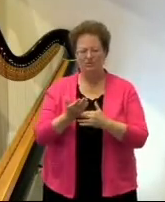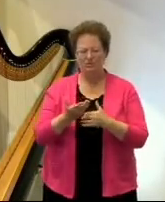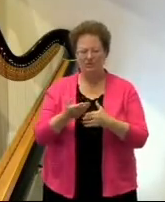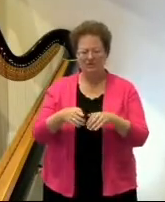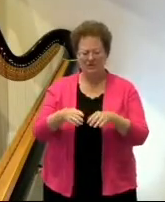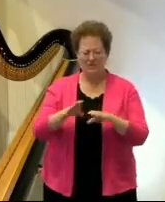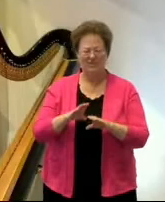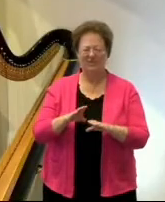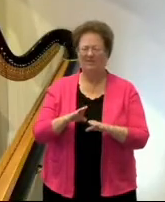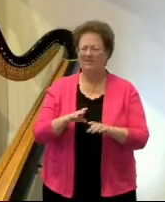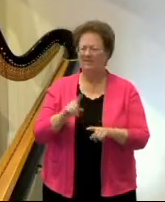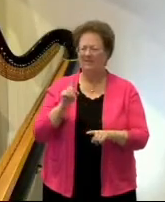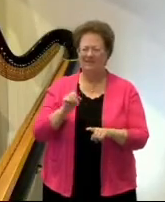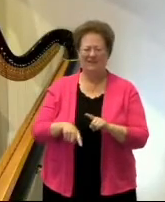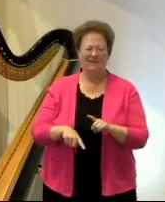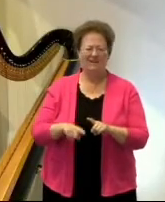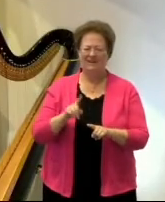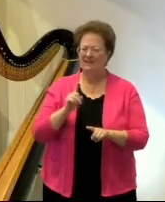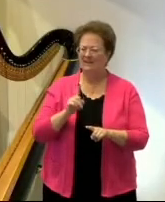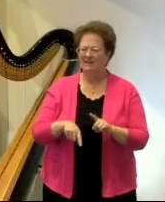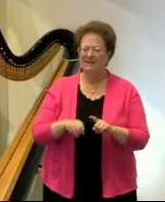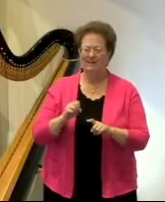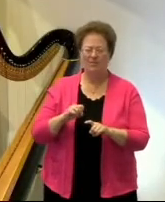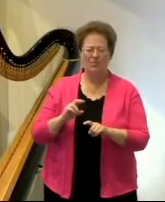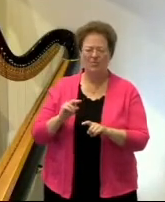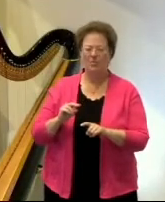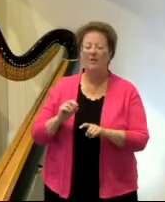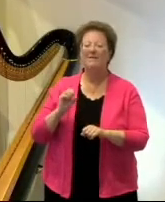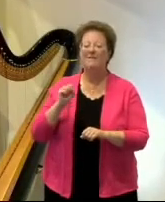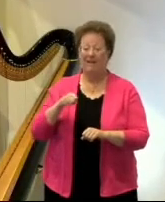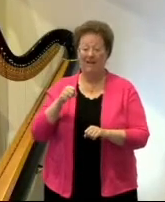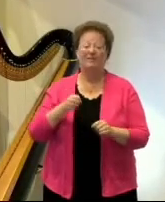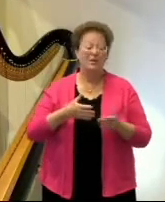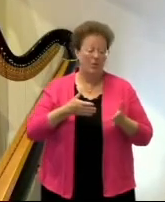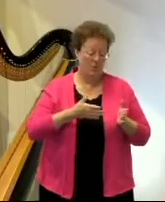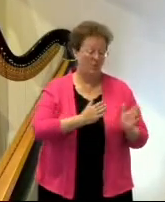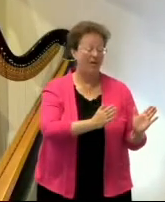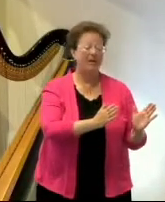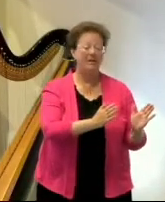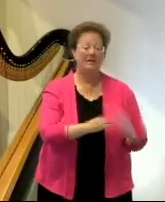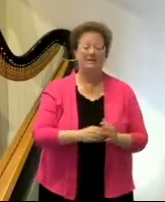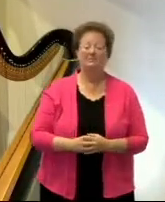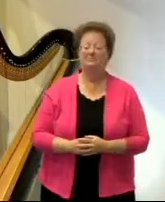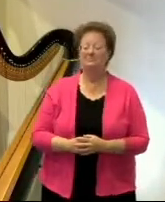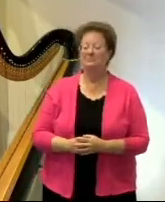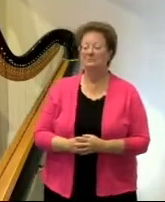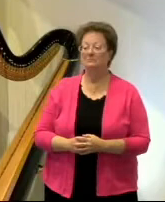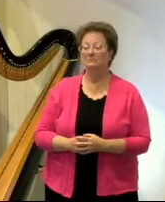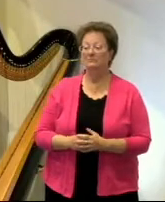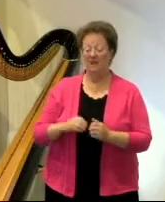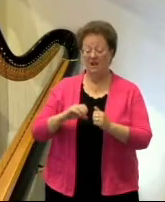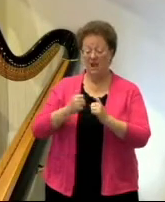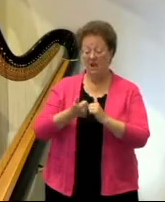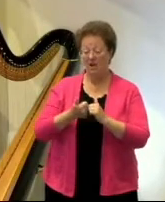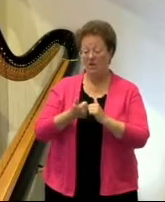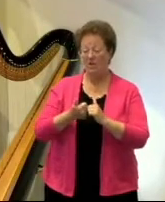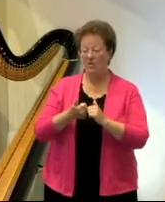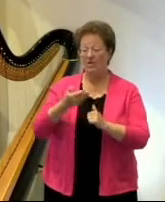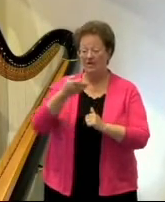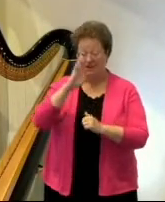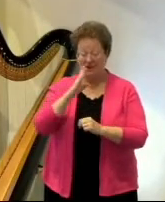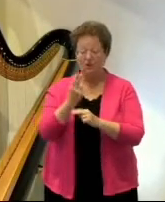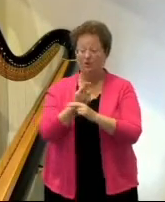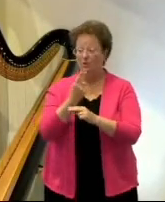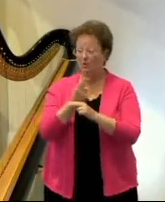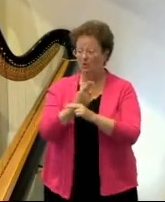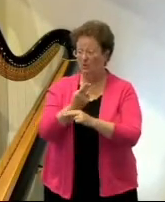way," see Christ. Way. And the next time you get to wondering how you can be an instrument of God to